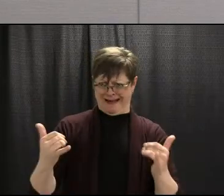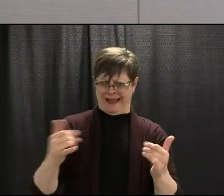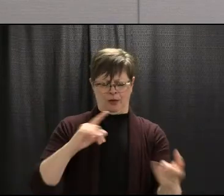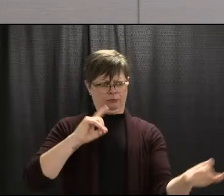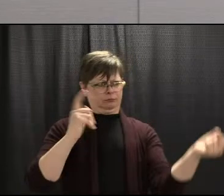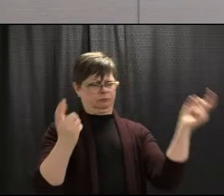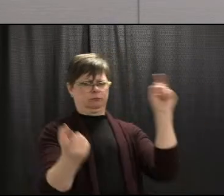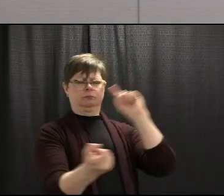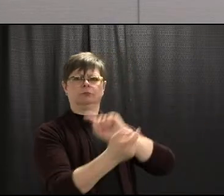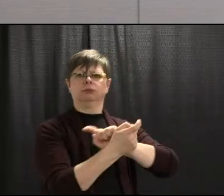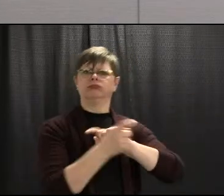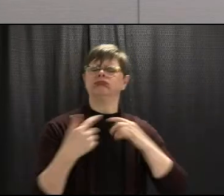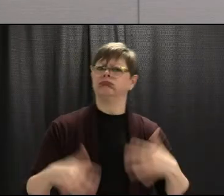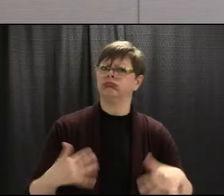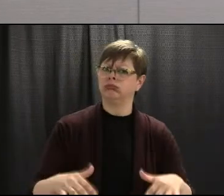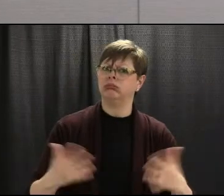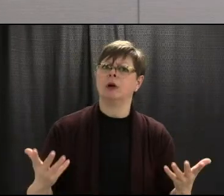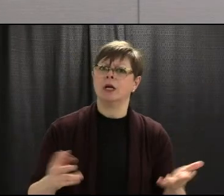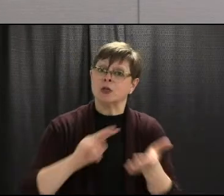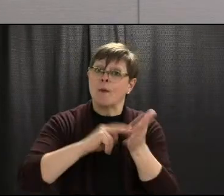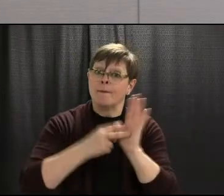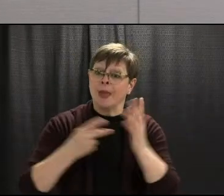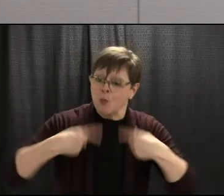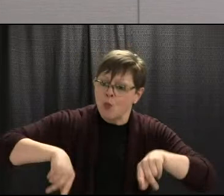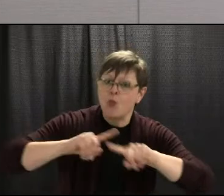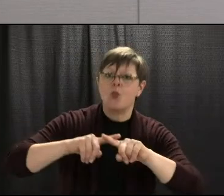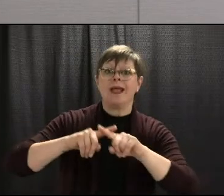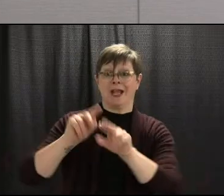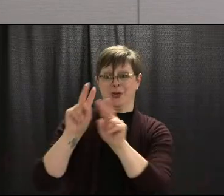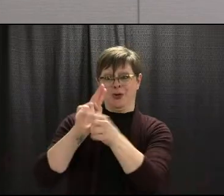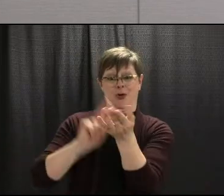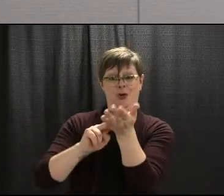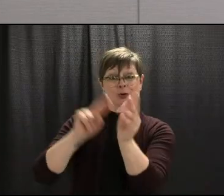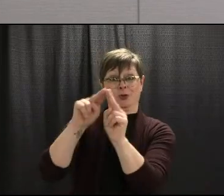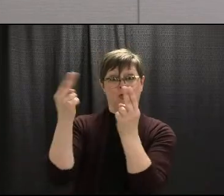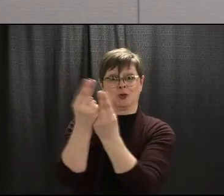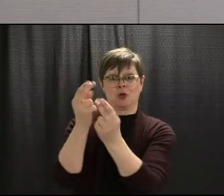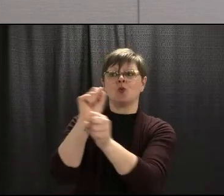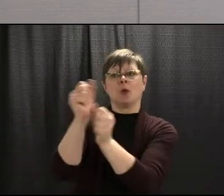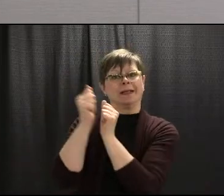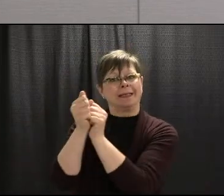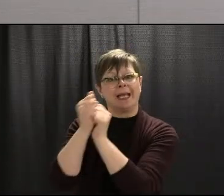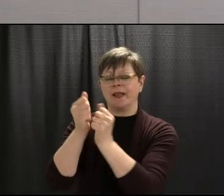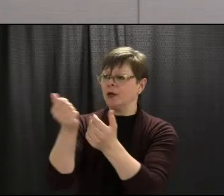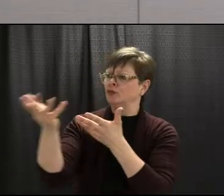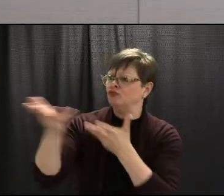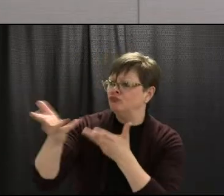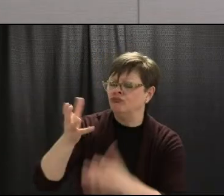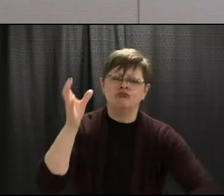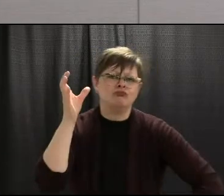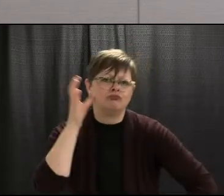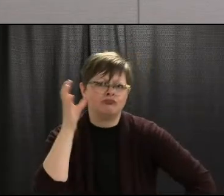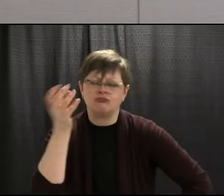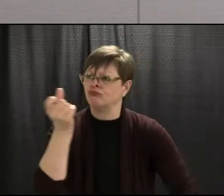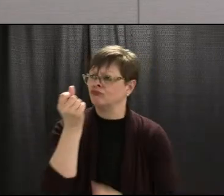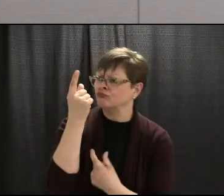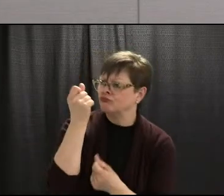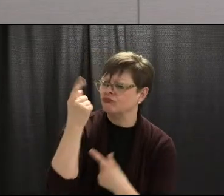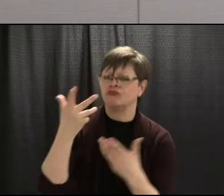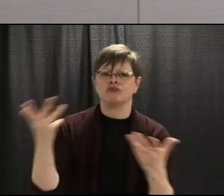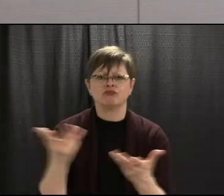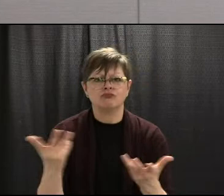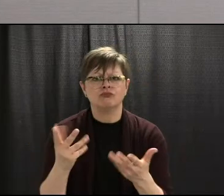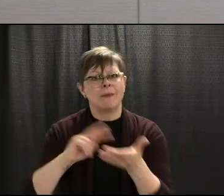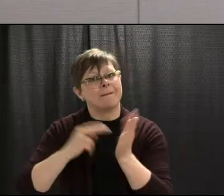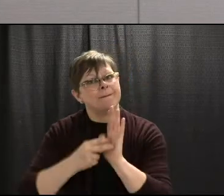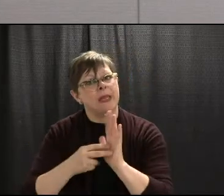space. So we need to work with the nurses union, as we have, to recognize that it is more than it is about trying to